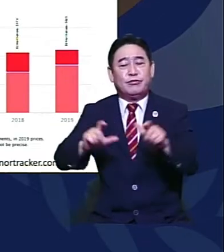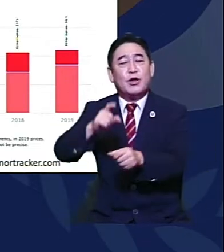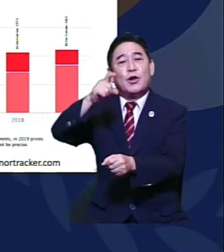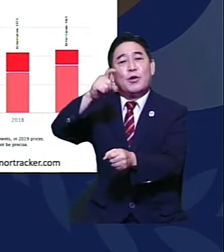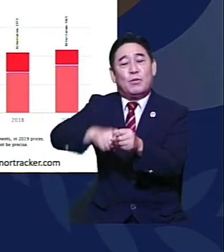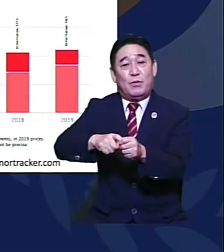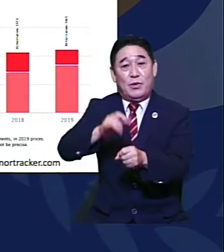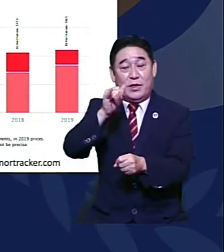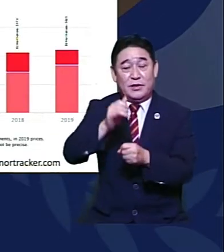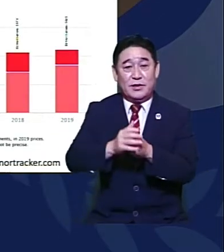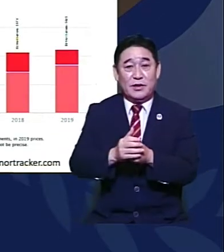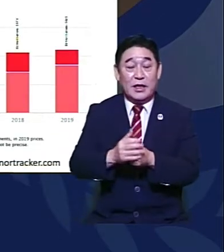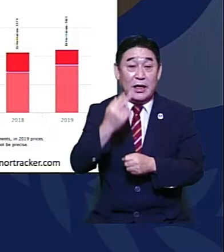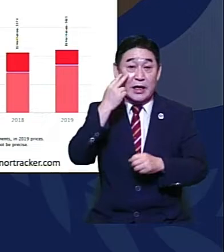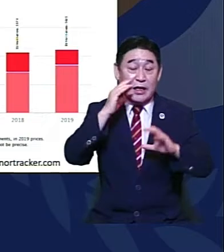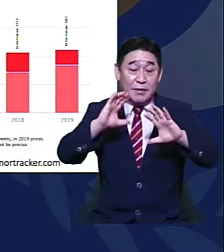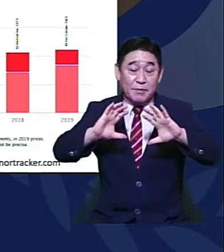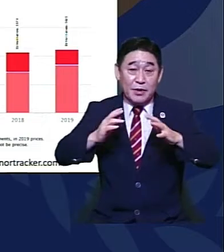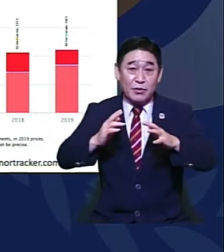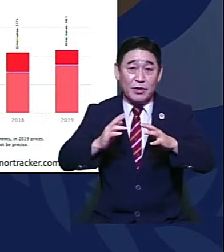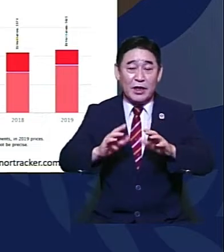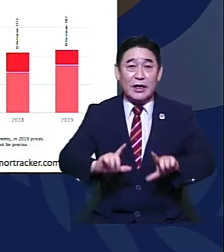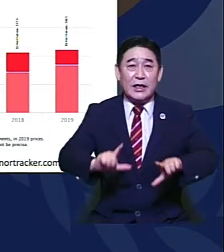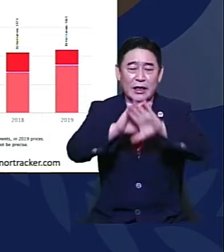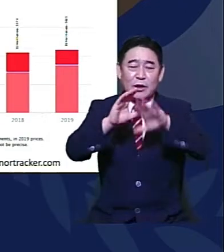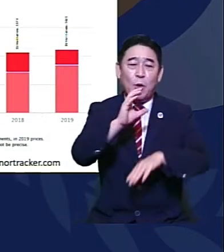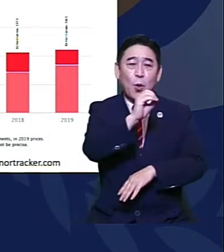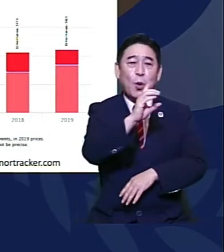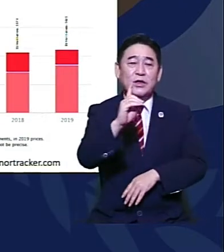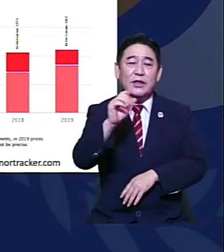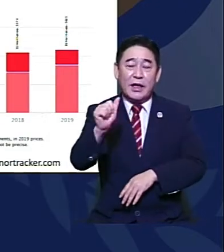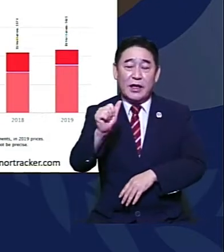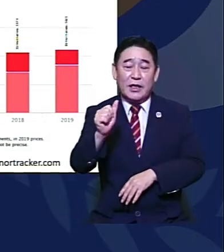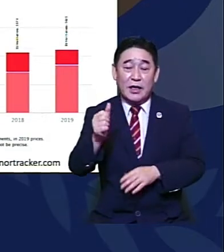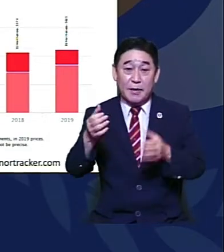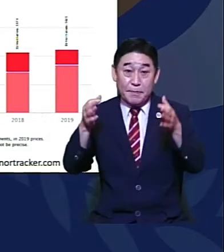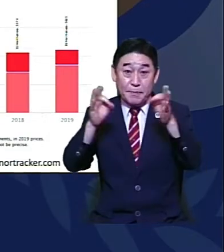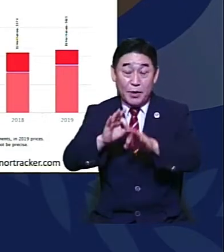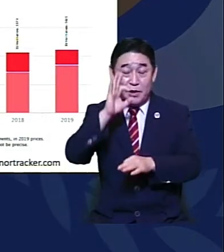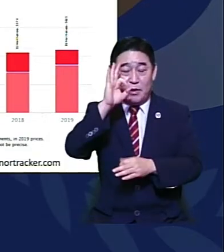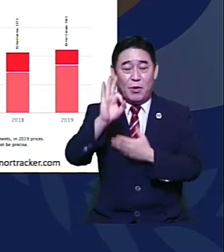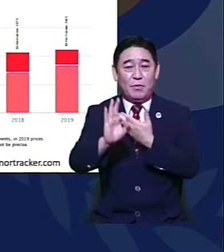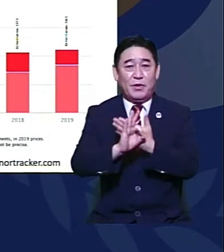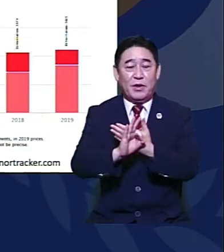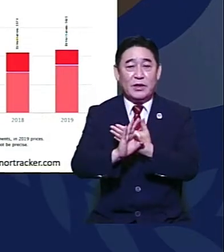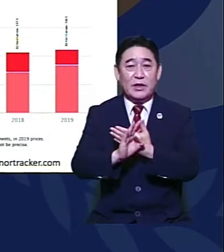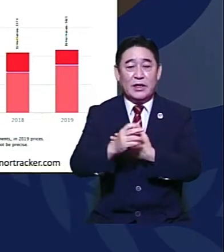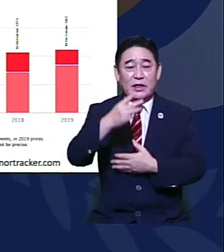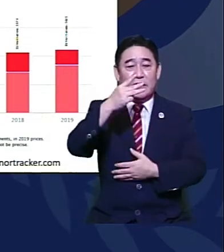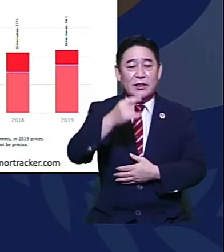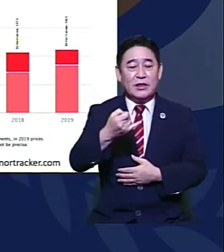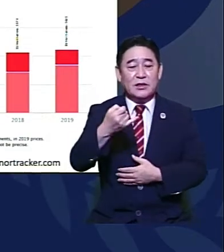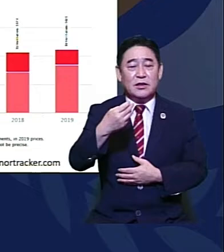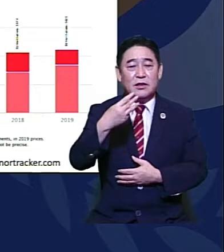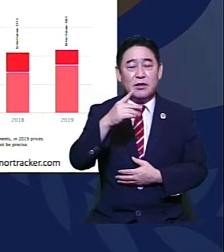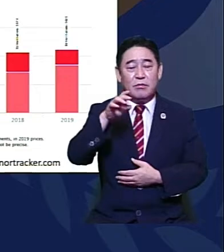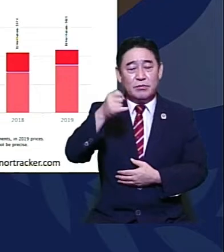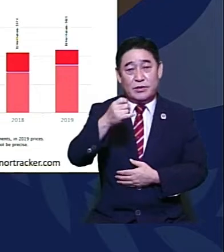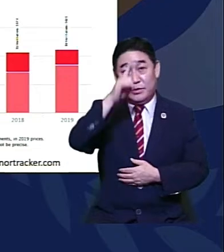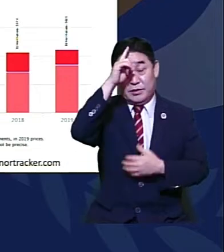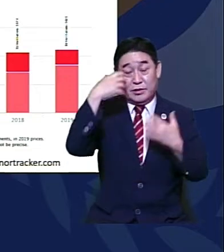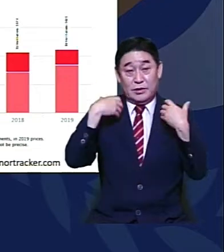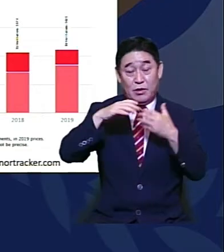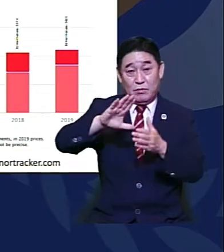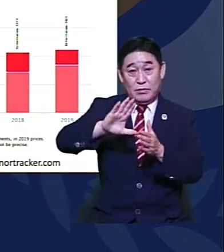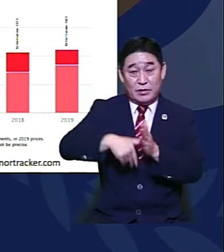US climate ODA funding has been decreasing during the last Trump administration due to